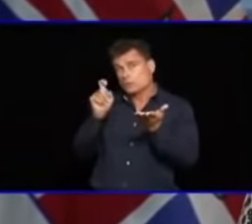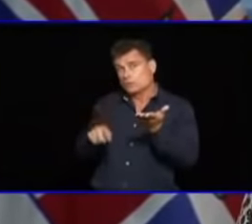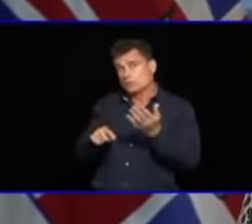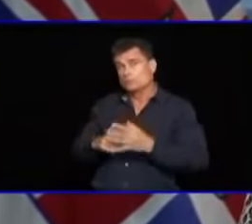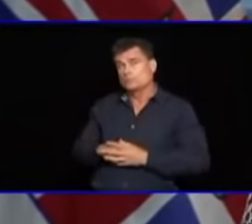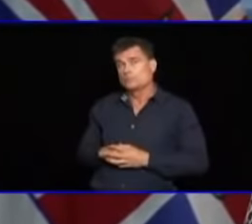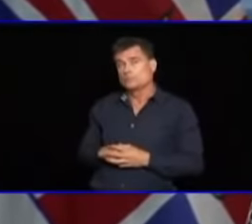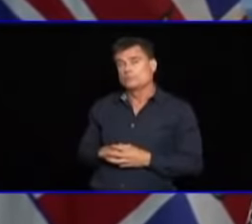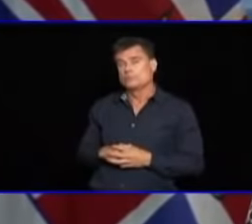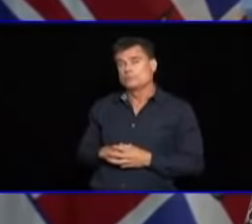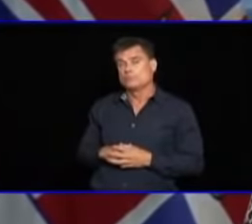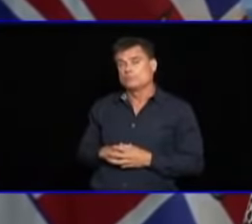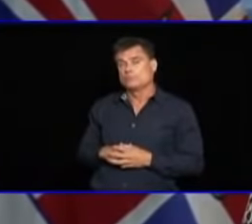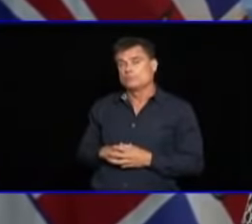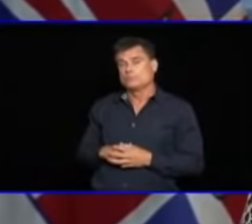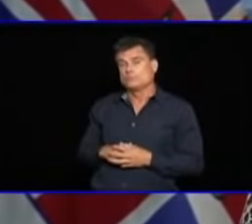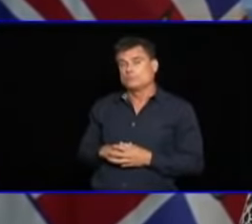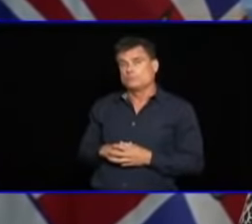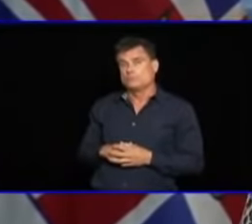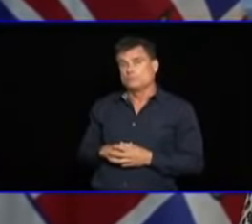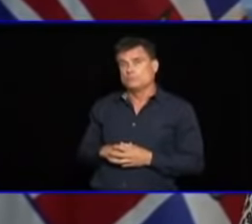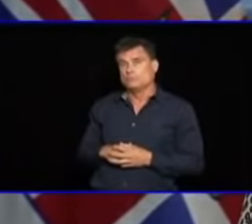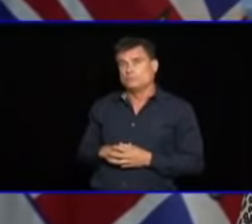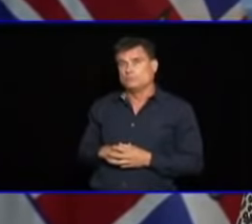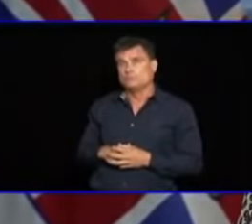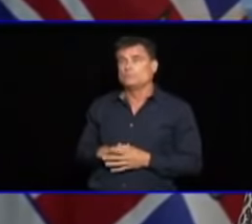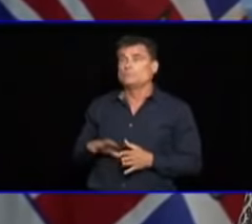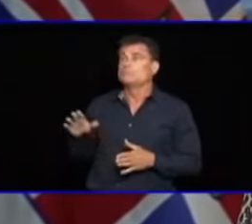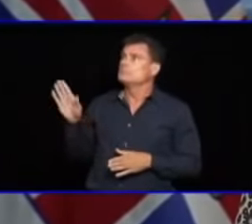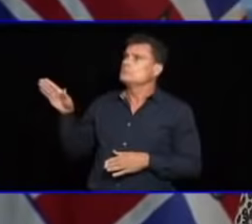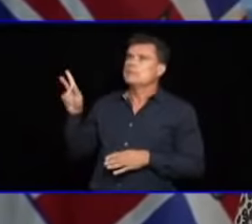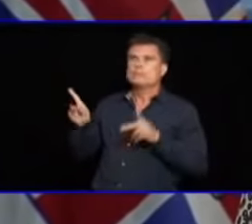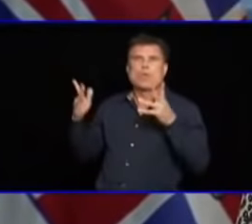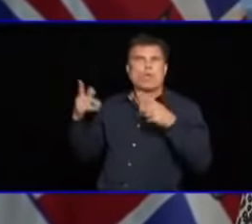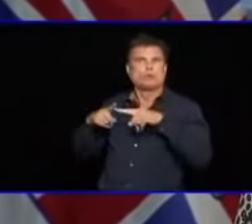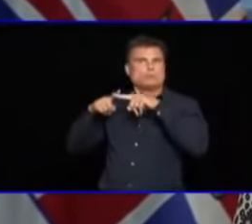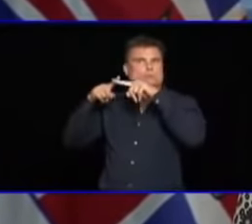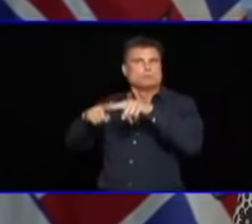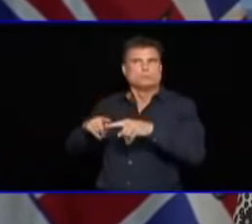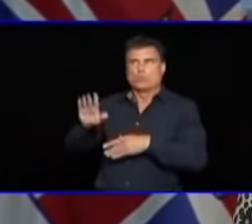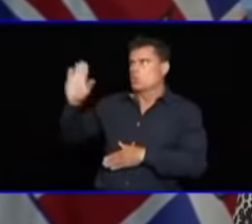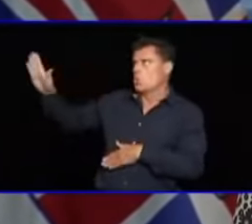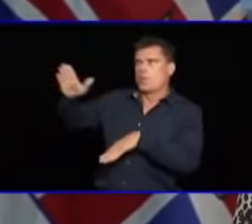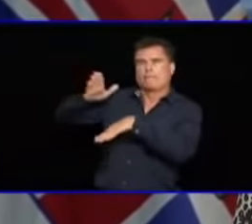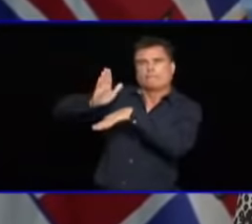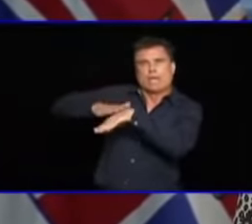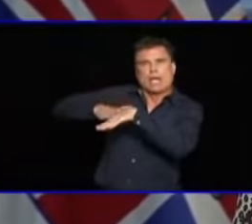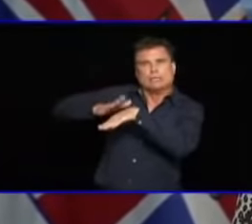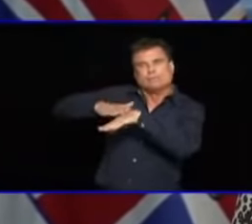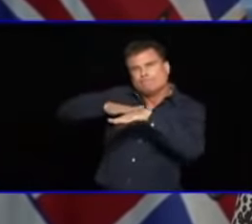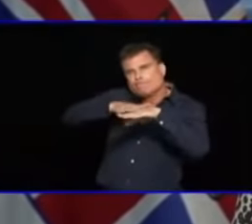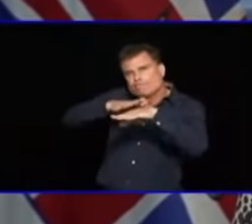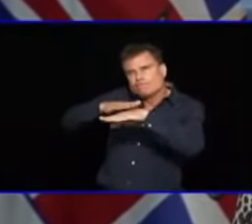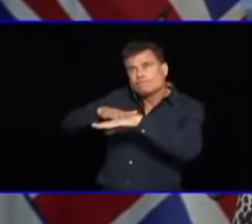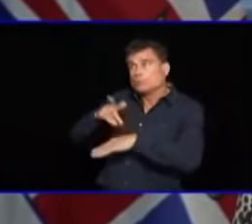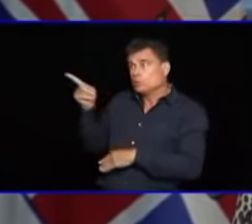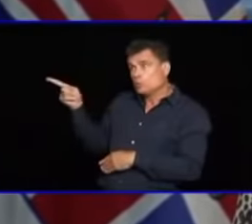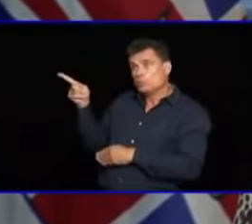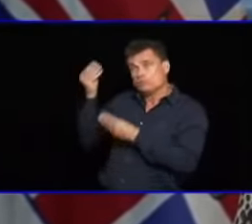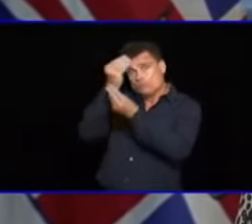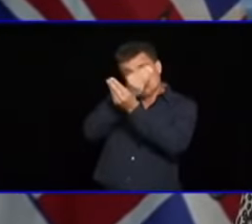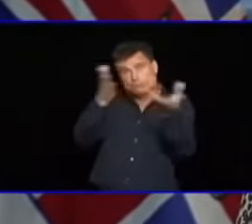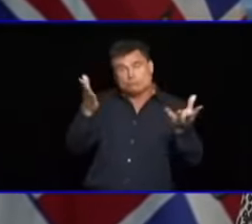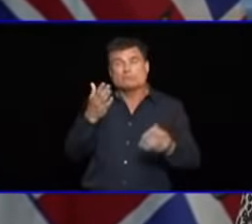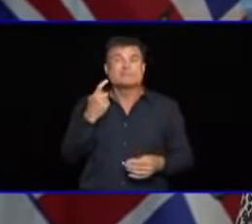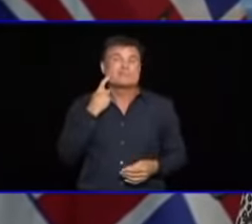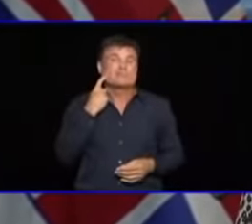Henry, I know people hang off your every word, and one of the things you mentioned in your presentation is, am I correct to assert that